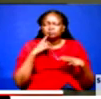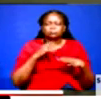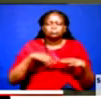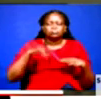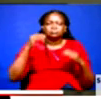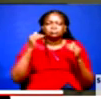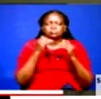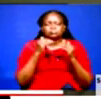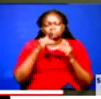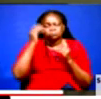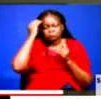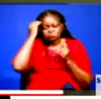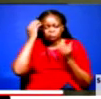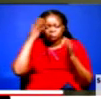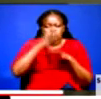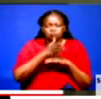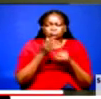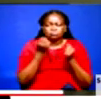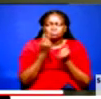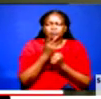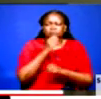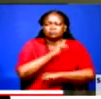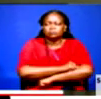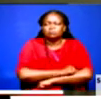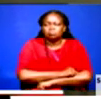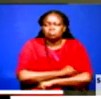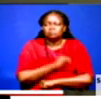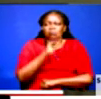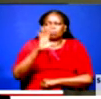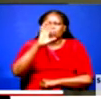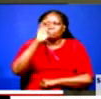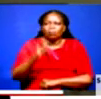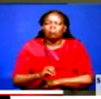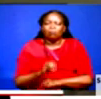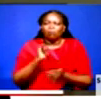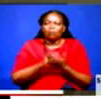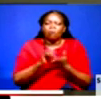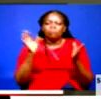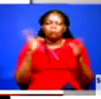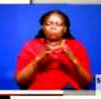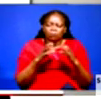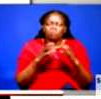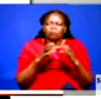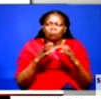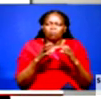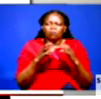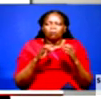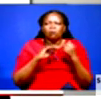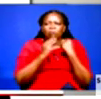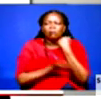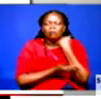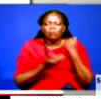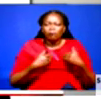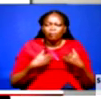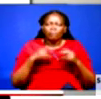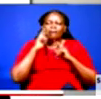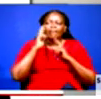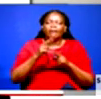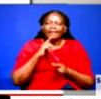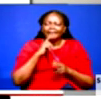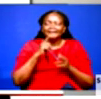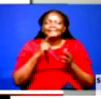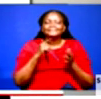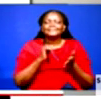of education beyond secondary. 5% of that group were pregnant. The report further shows